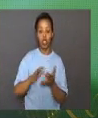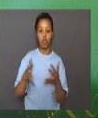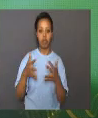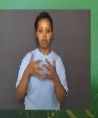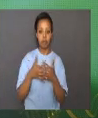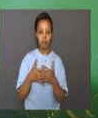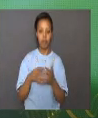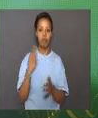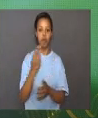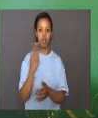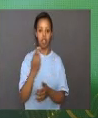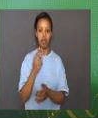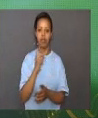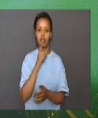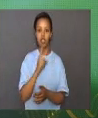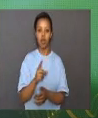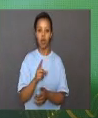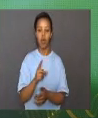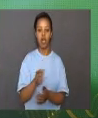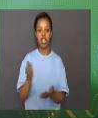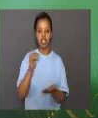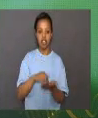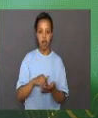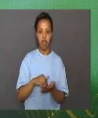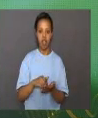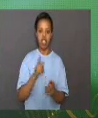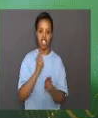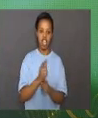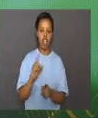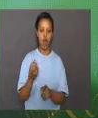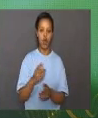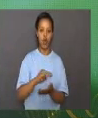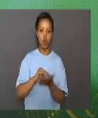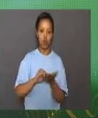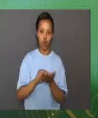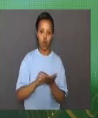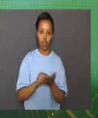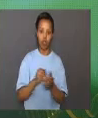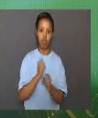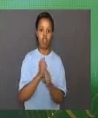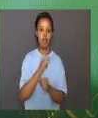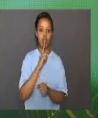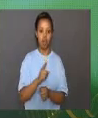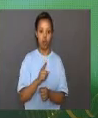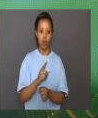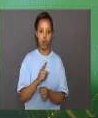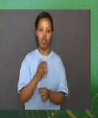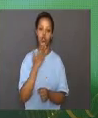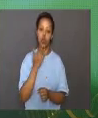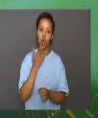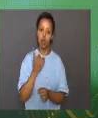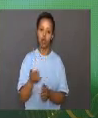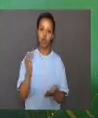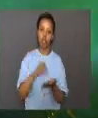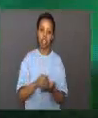are modified to regenerate the original molecule, while sugars are formed as